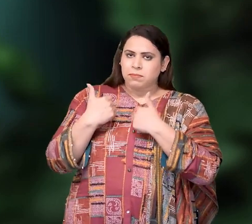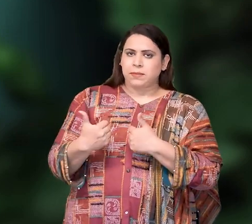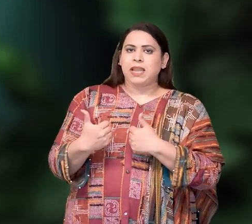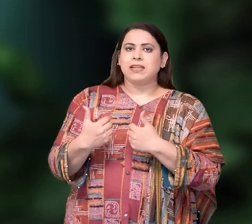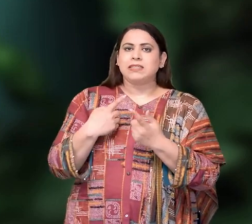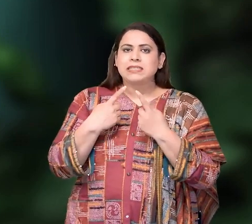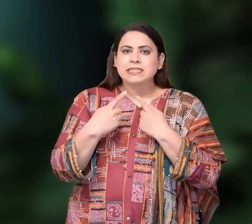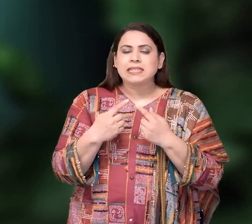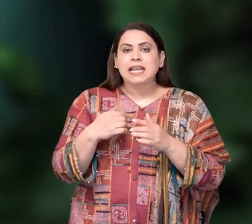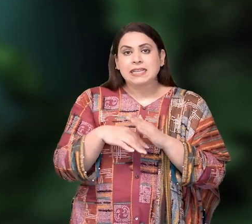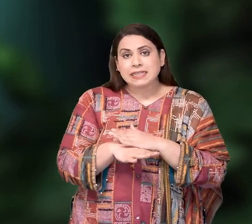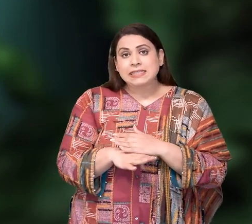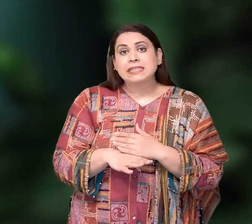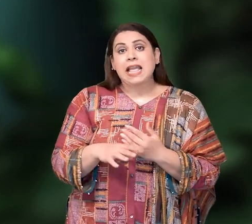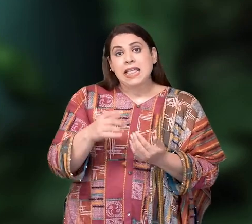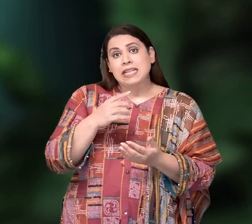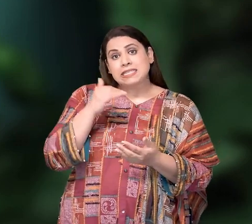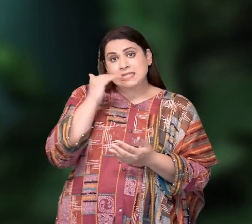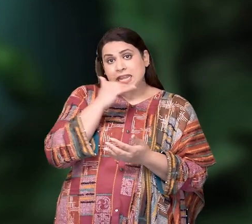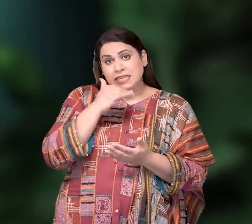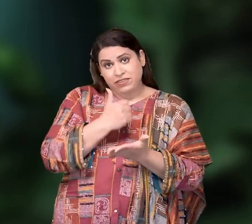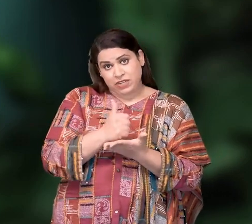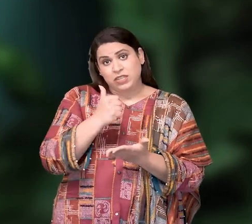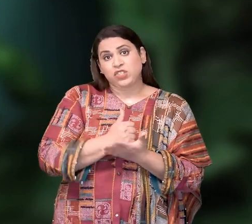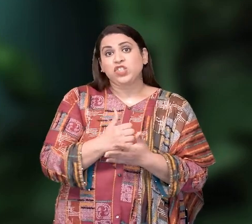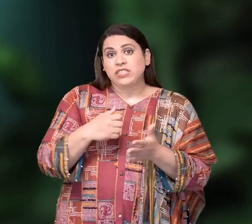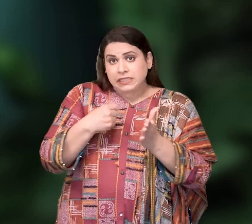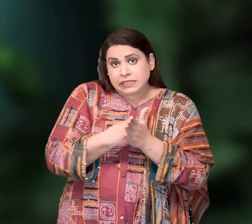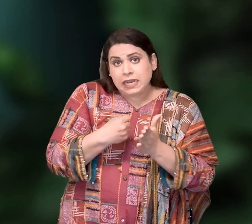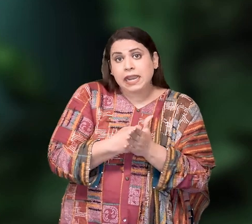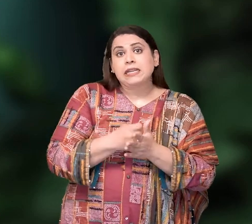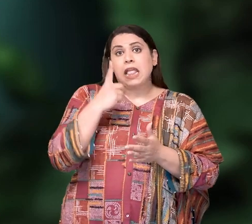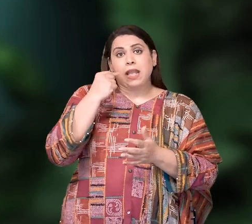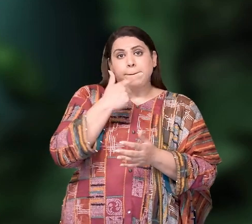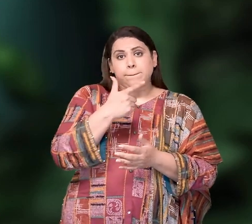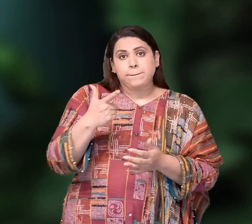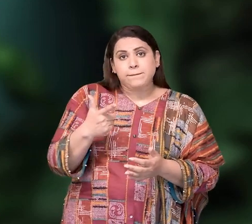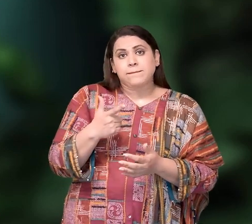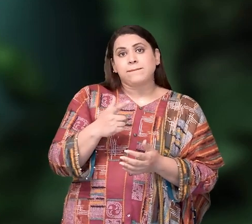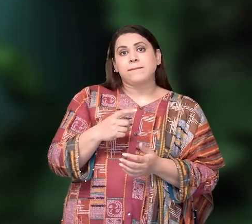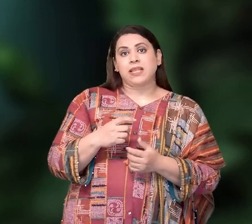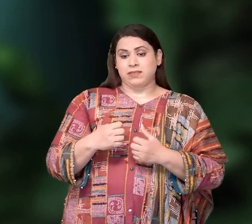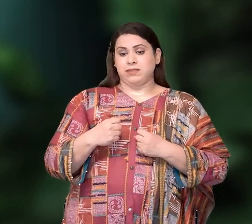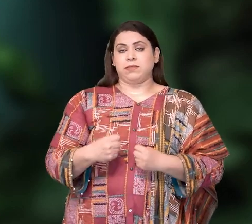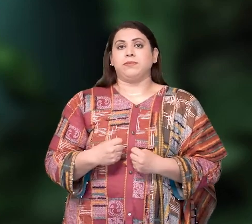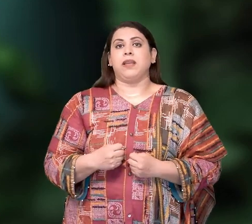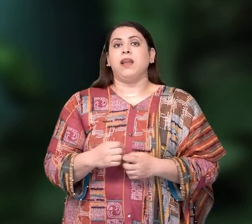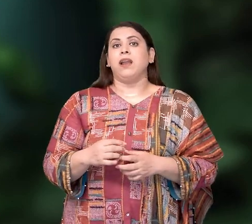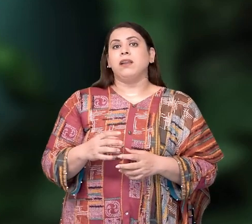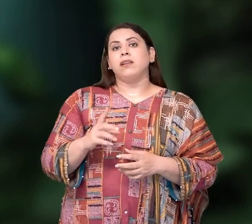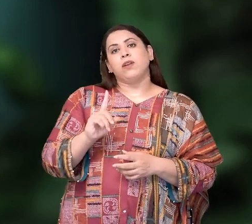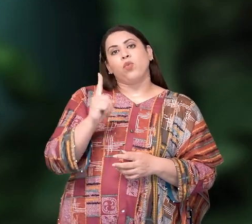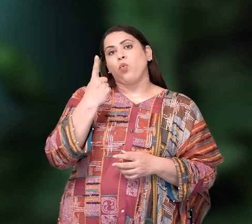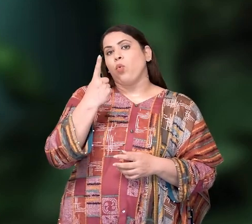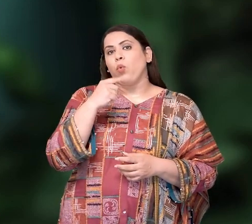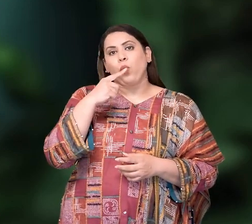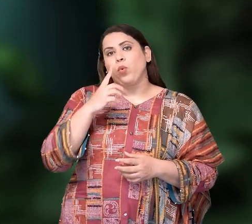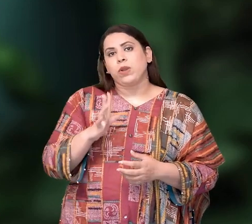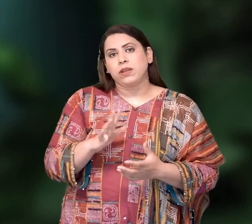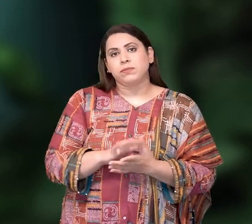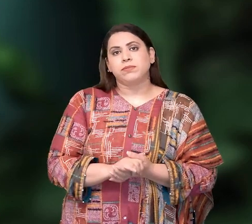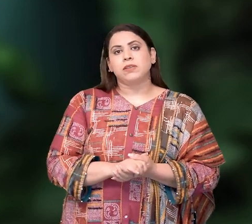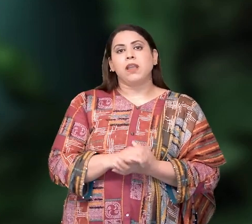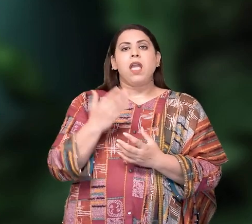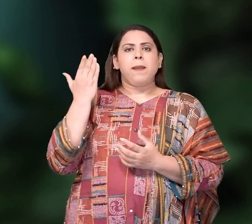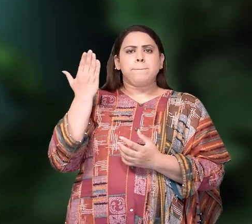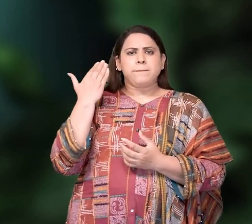for them. And scientifically, it is proven that bilingual or trilingual people are smarter than people who speak only one language. In